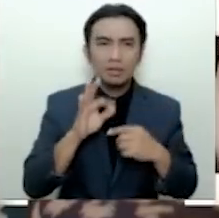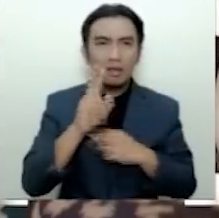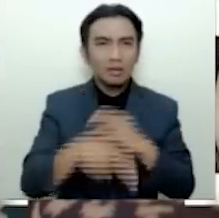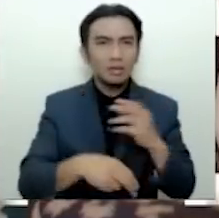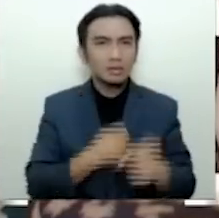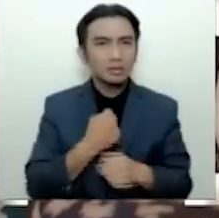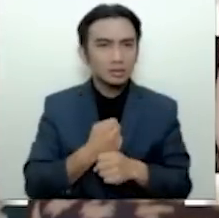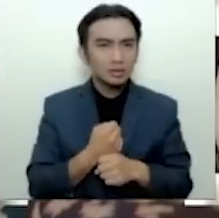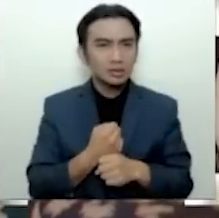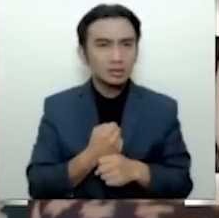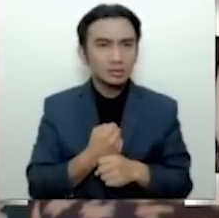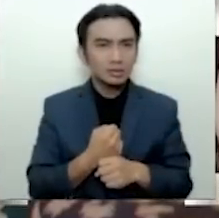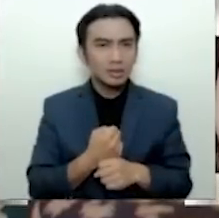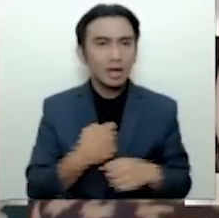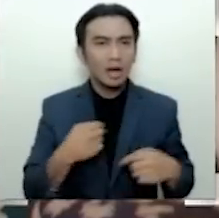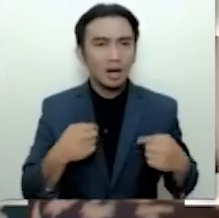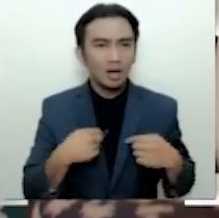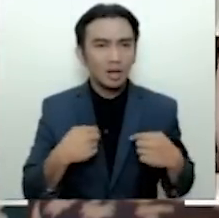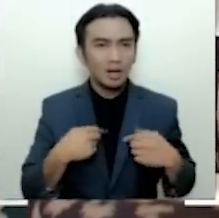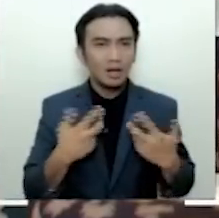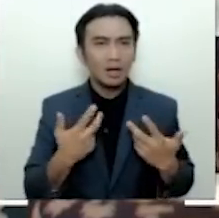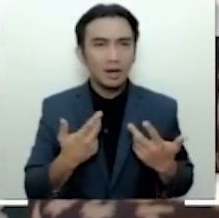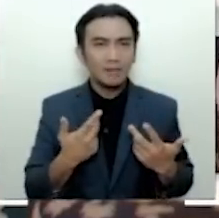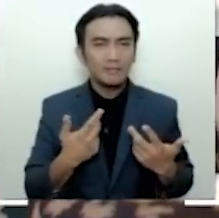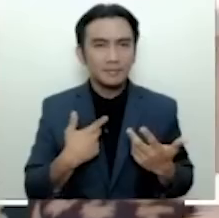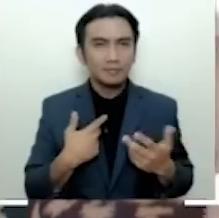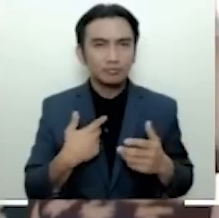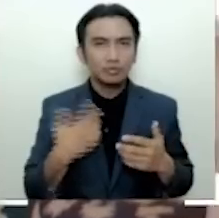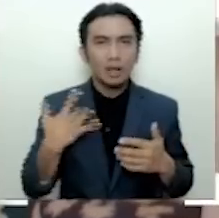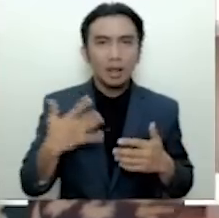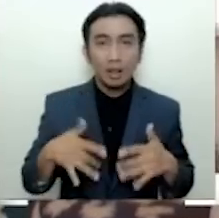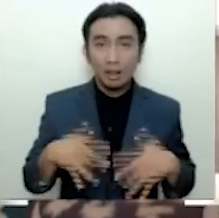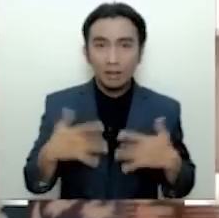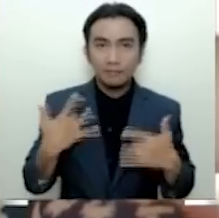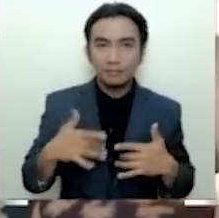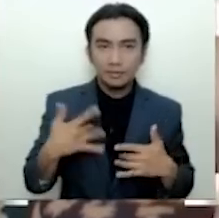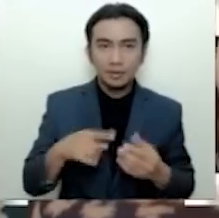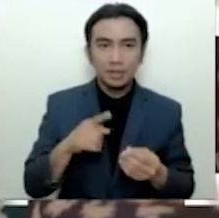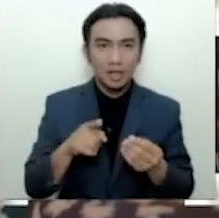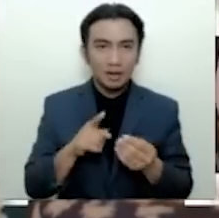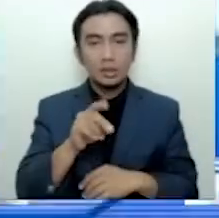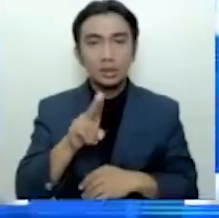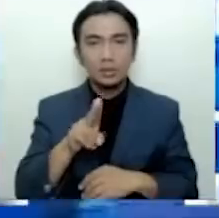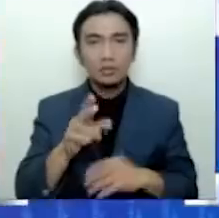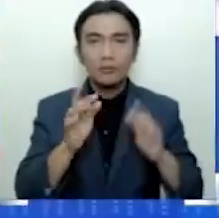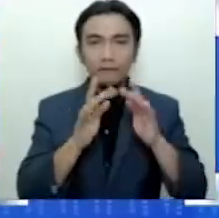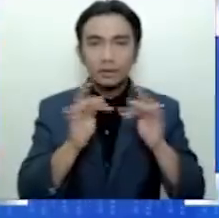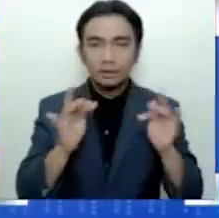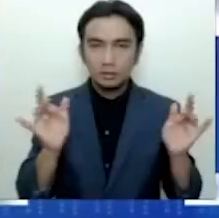broke my pescatarian lifestyle for chicken adobo, and I'm so glad that I did.